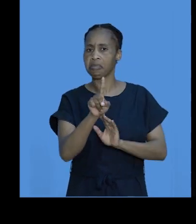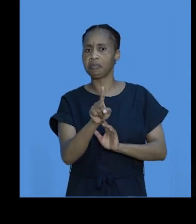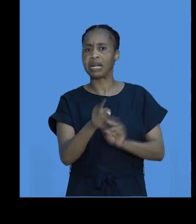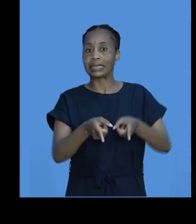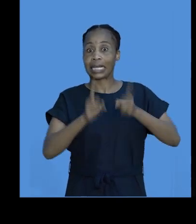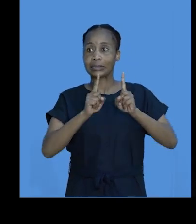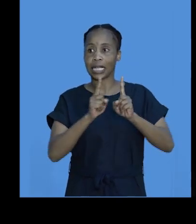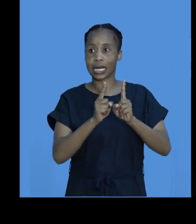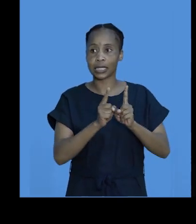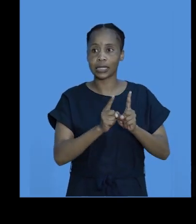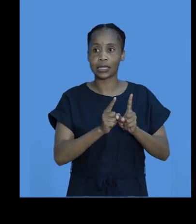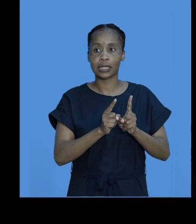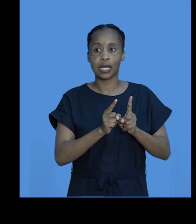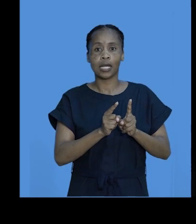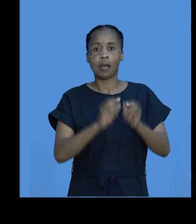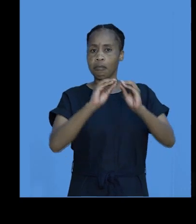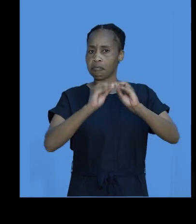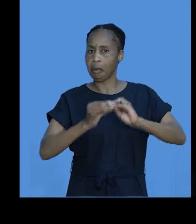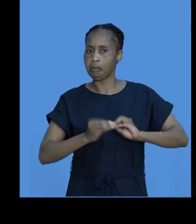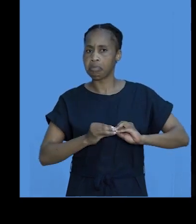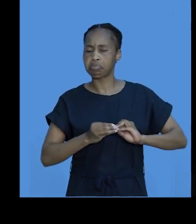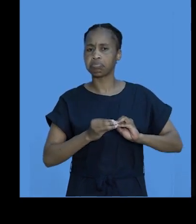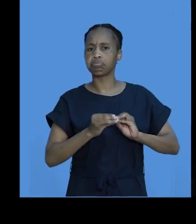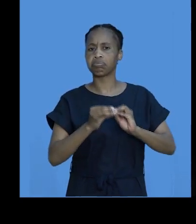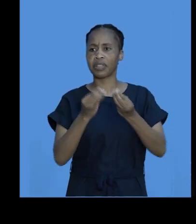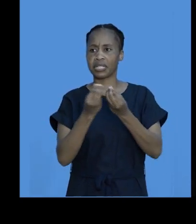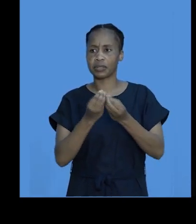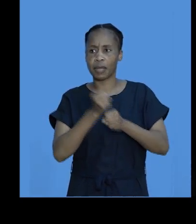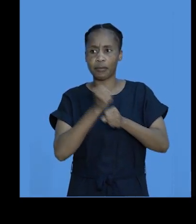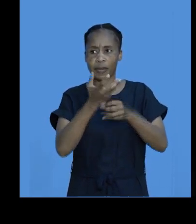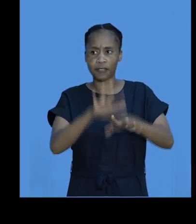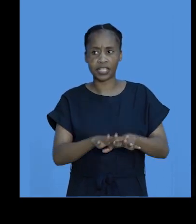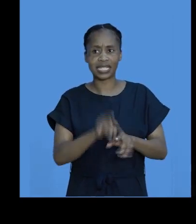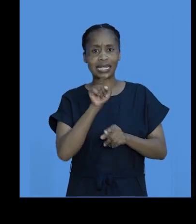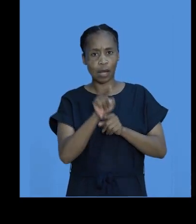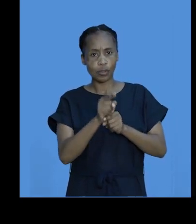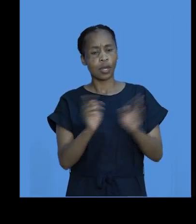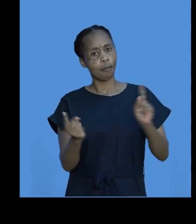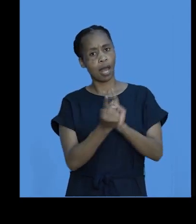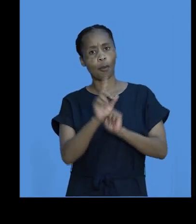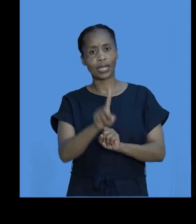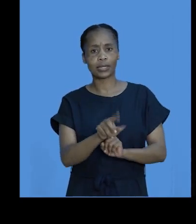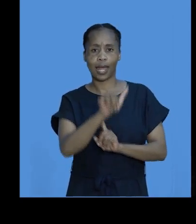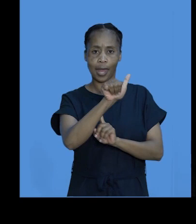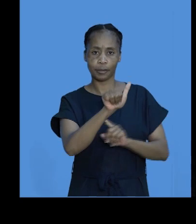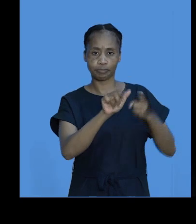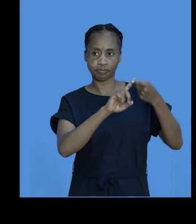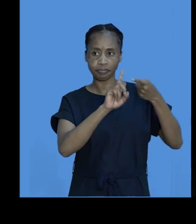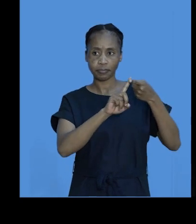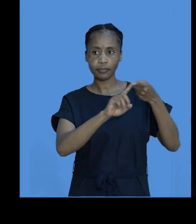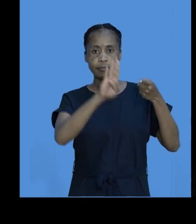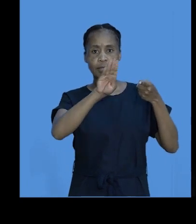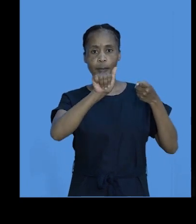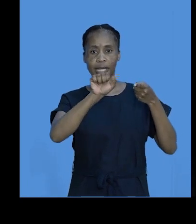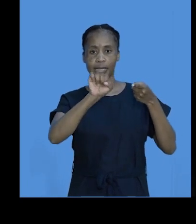to ban 12 of the most dangerous manufactured chemicals was addressed by. A says